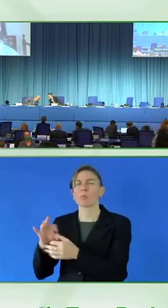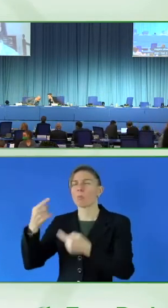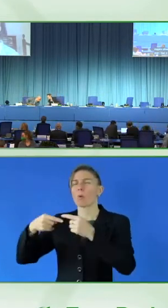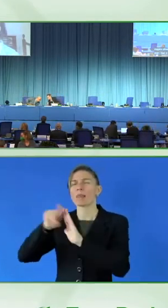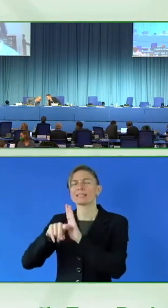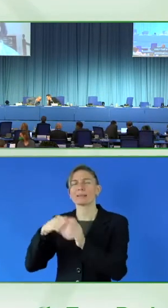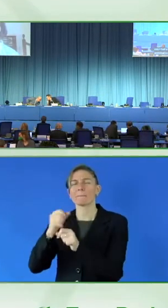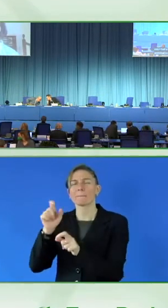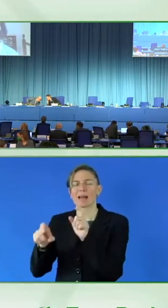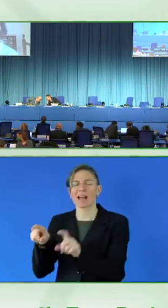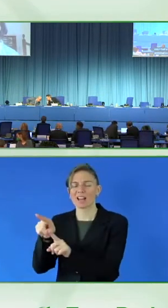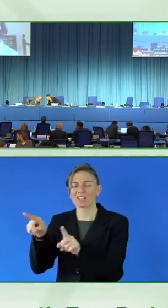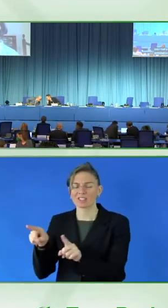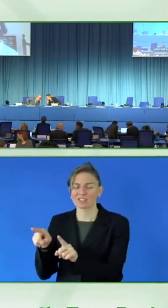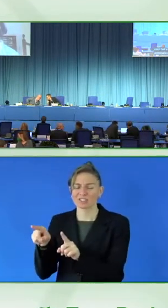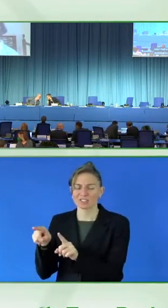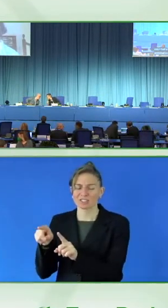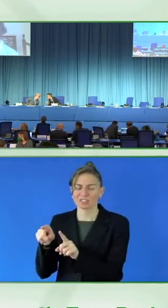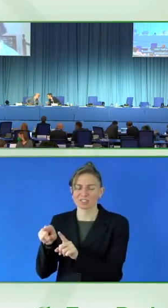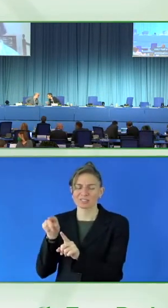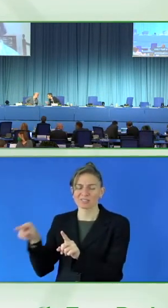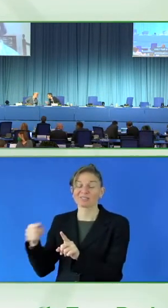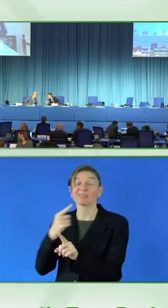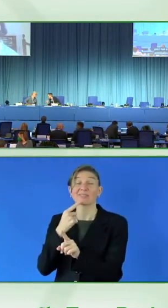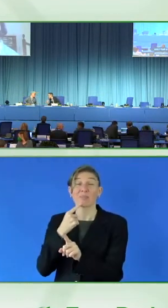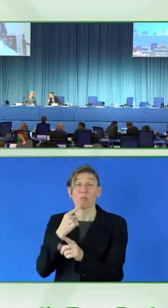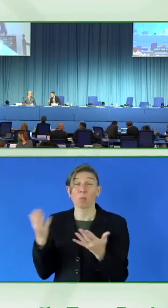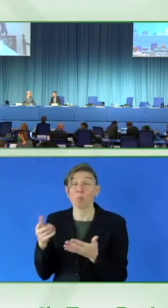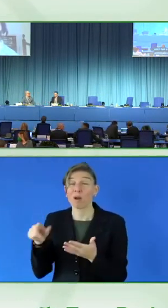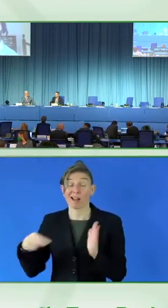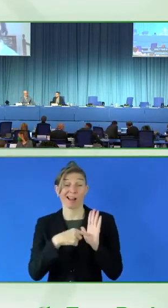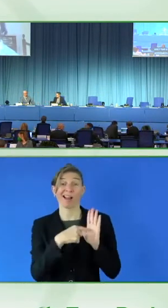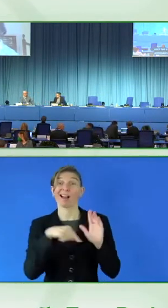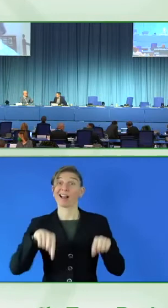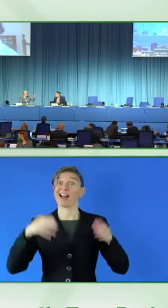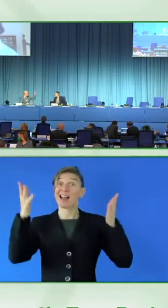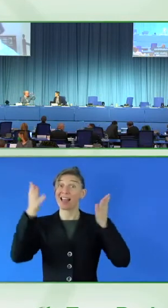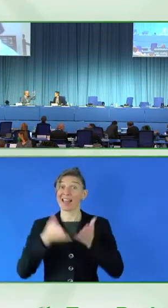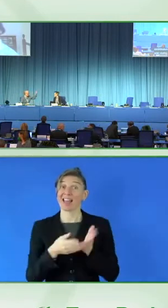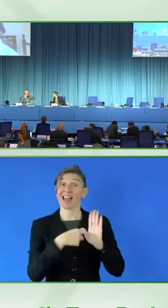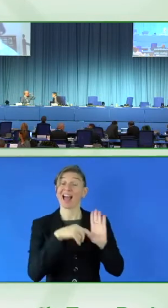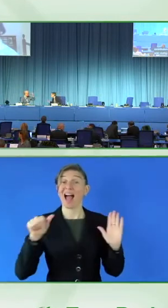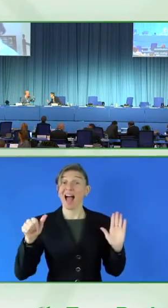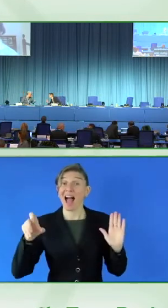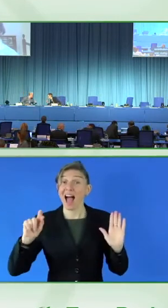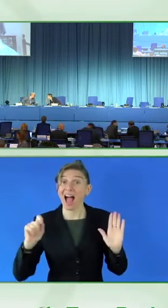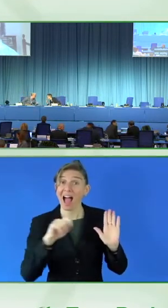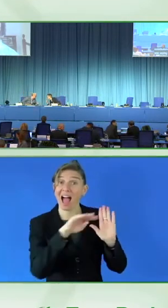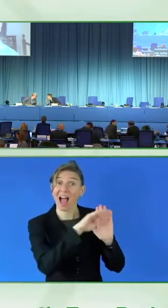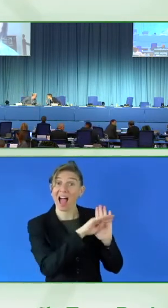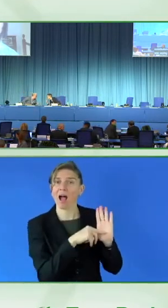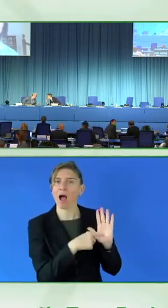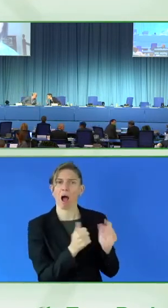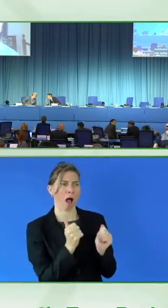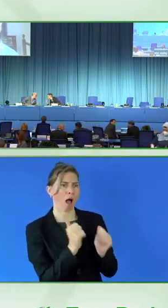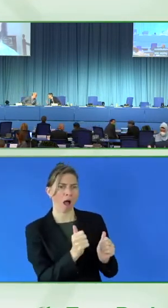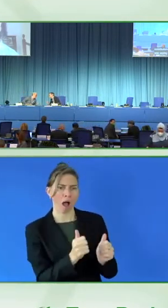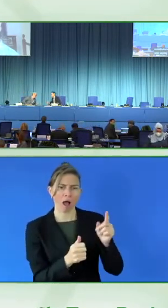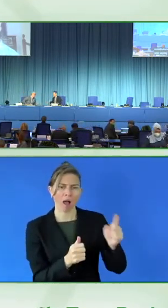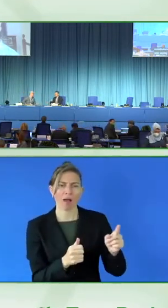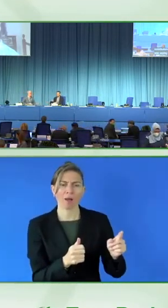act we have and the kind of advances we've made in really sowing the seeds of a